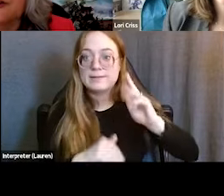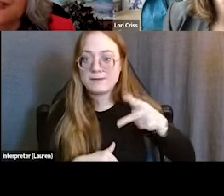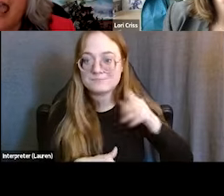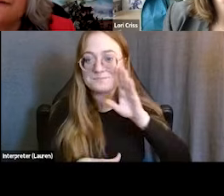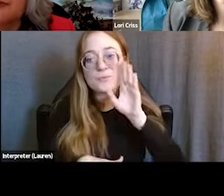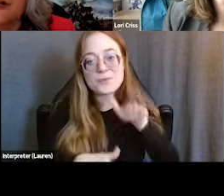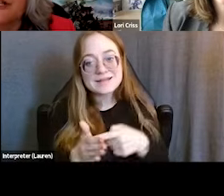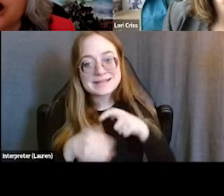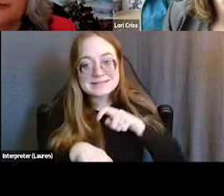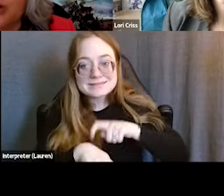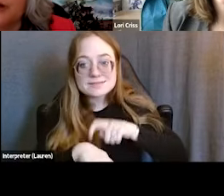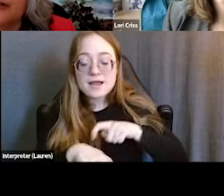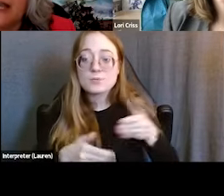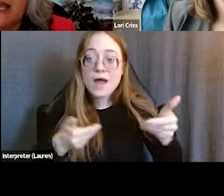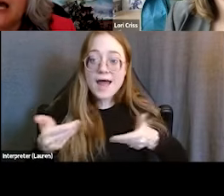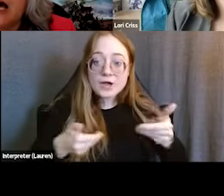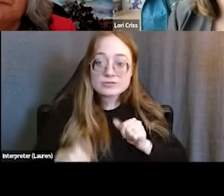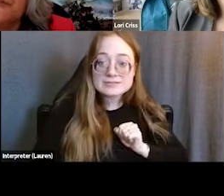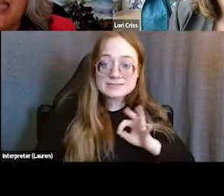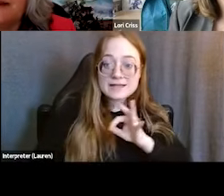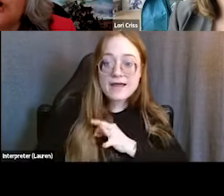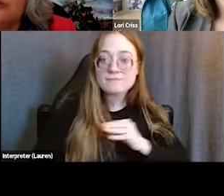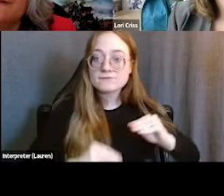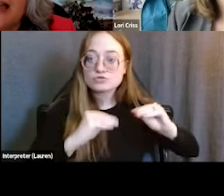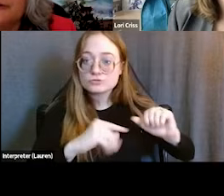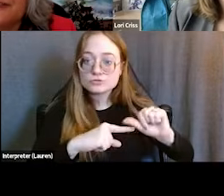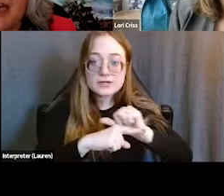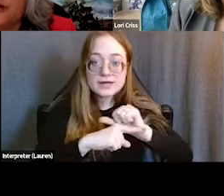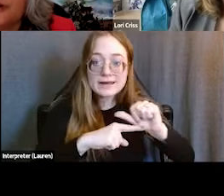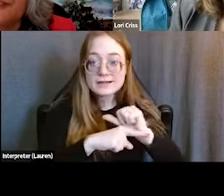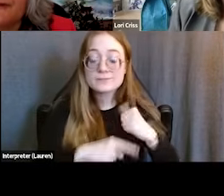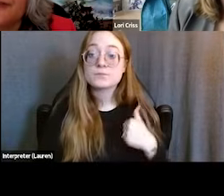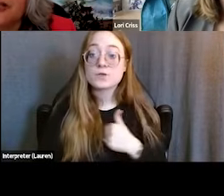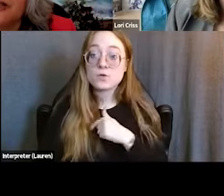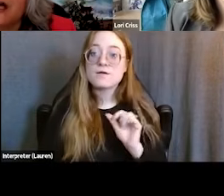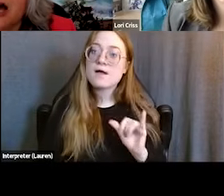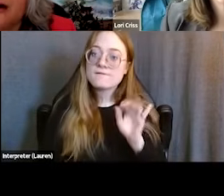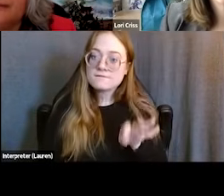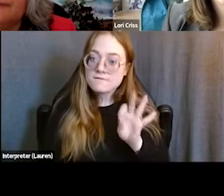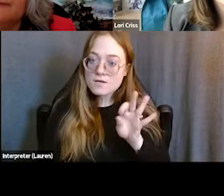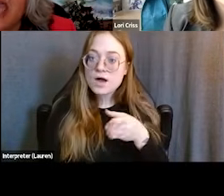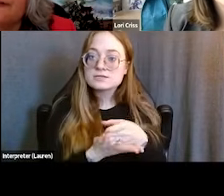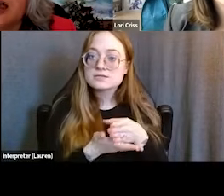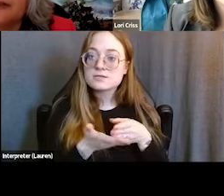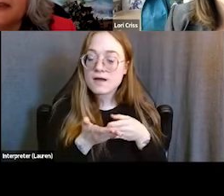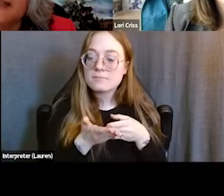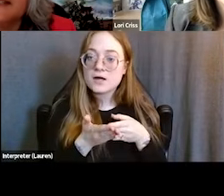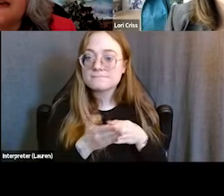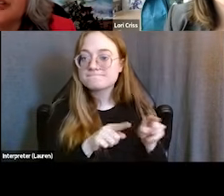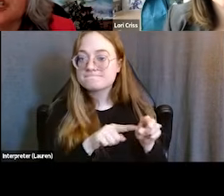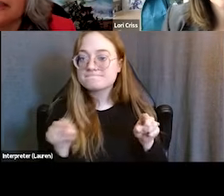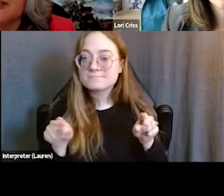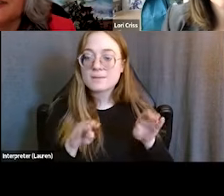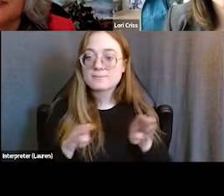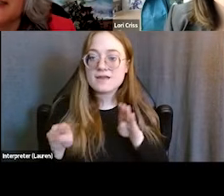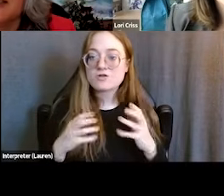to hire staff and bring them on board. And what we found is that with some of the behavioral health